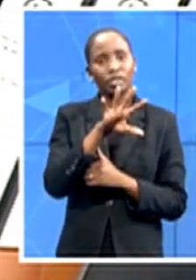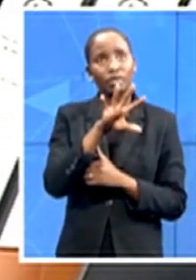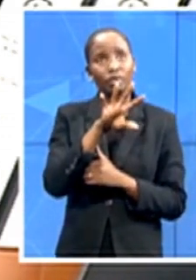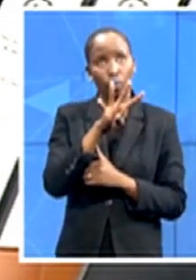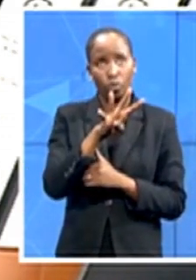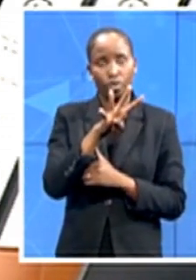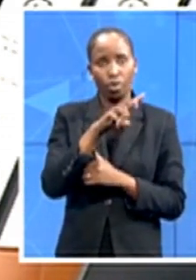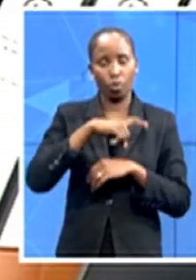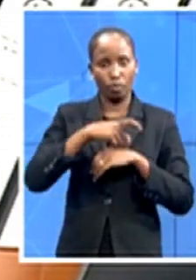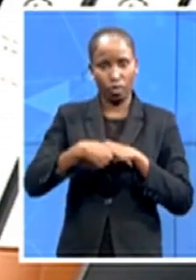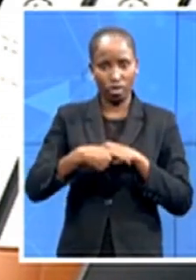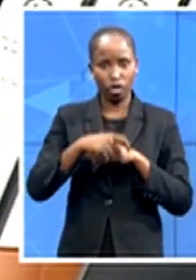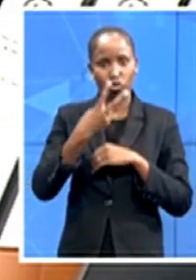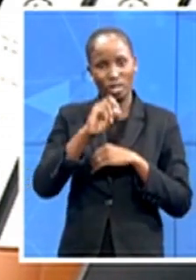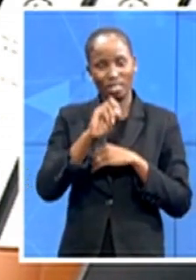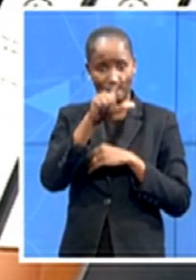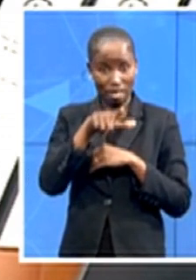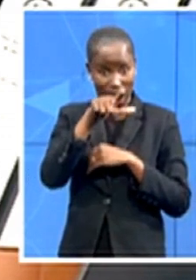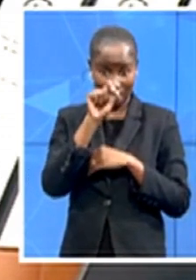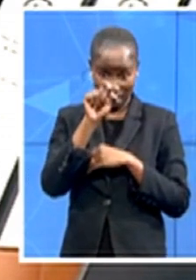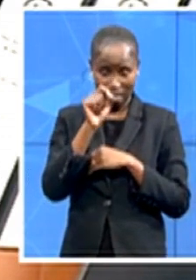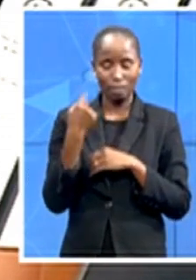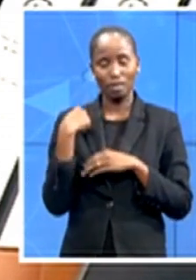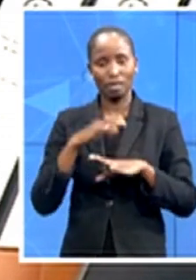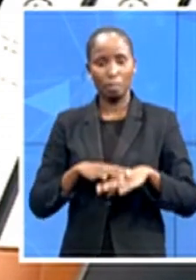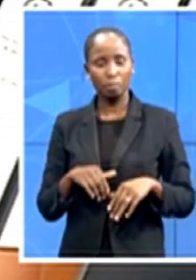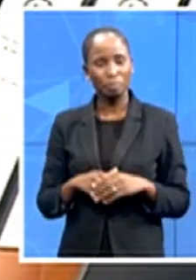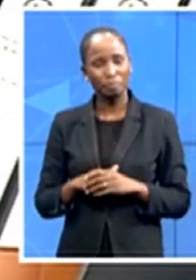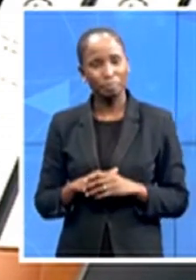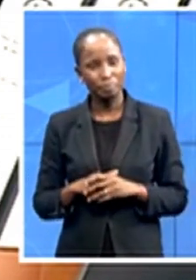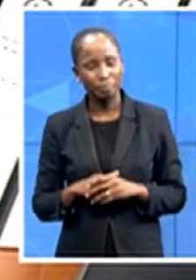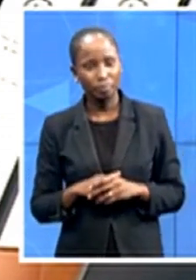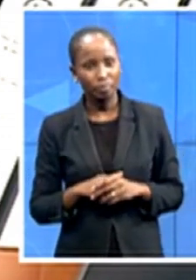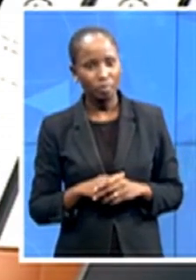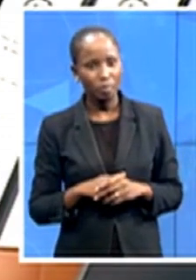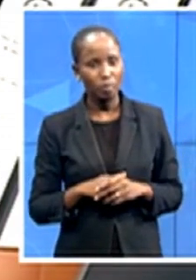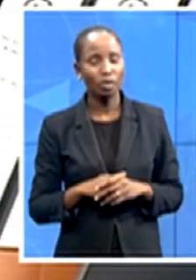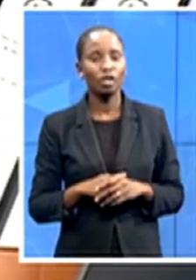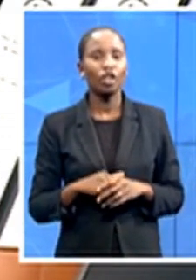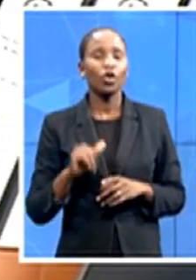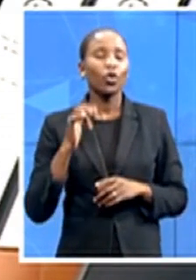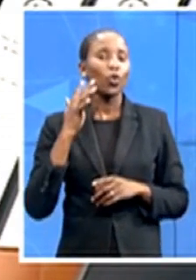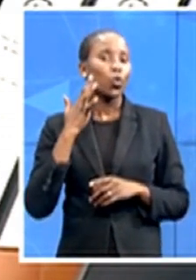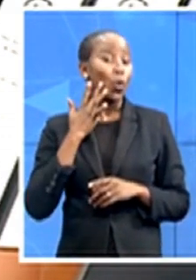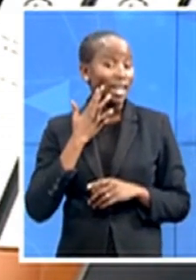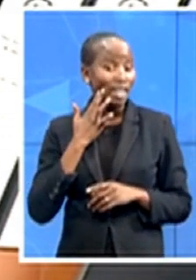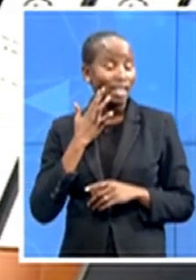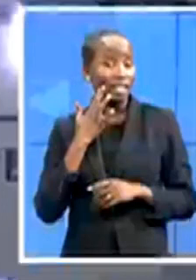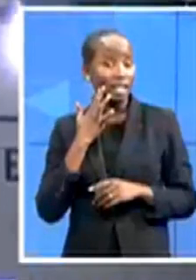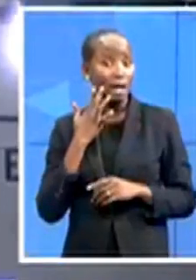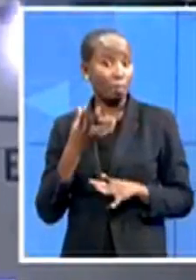Now, with the benefit of hindsight, I'm certain that this was the necessary and correct course of